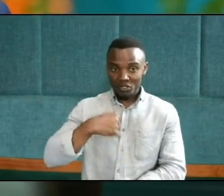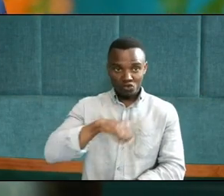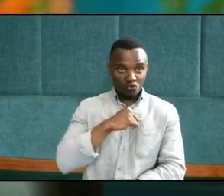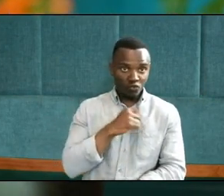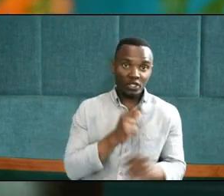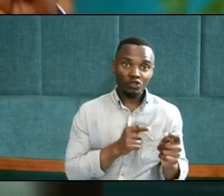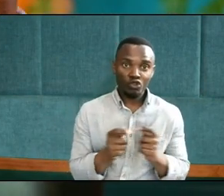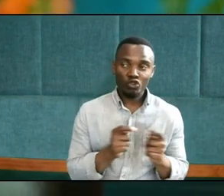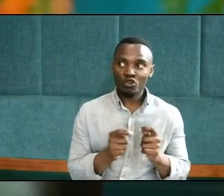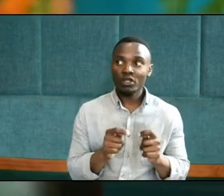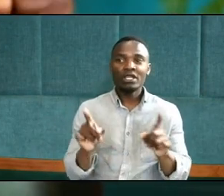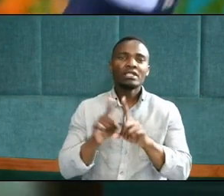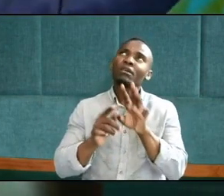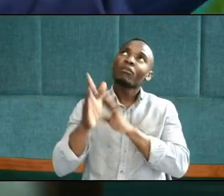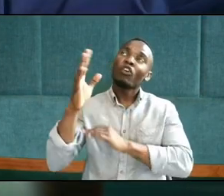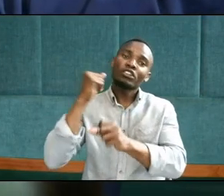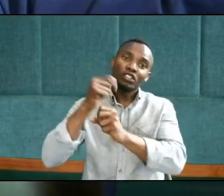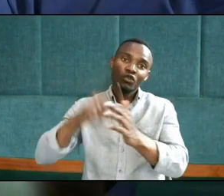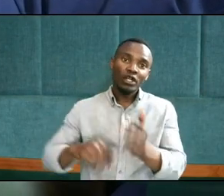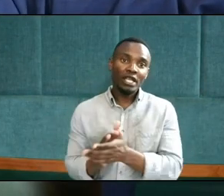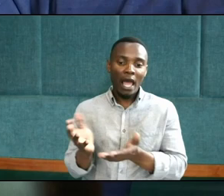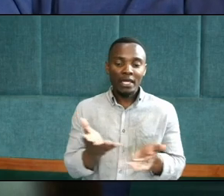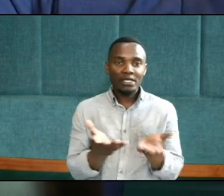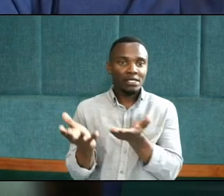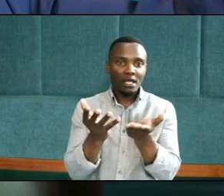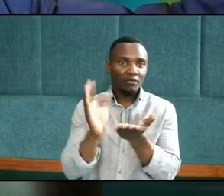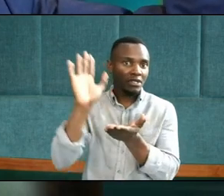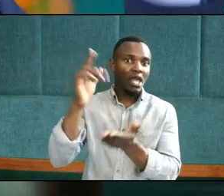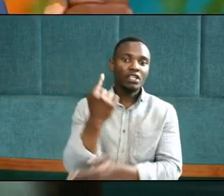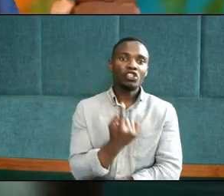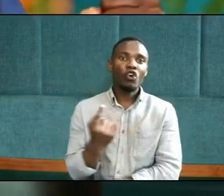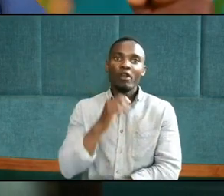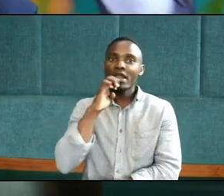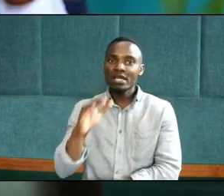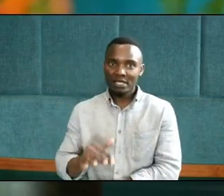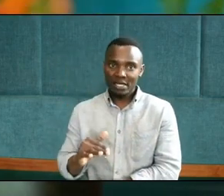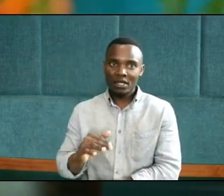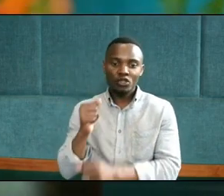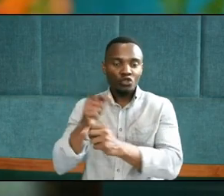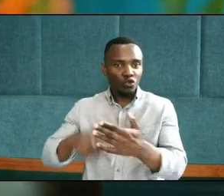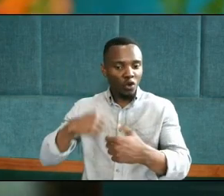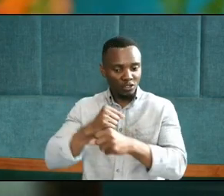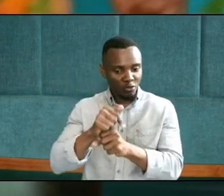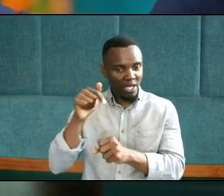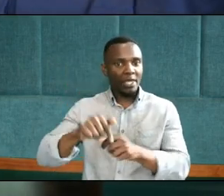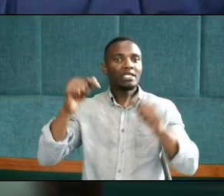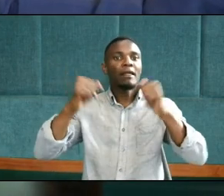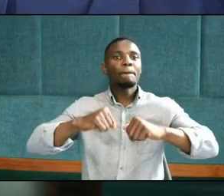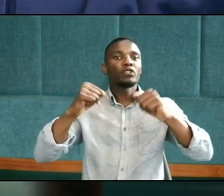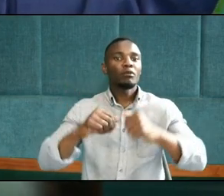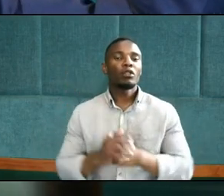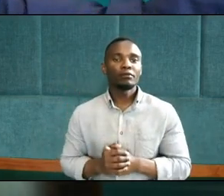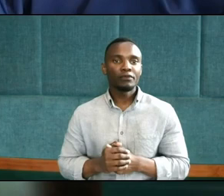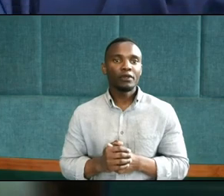so that he chose to sacrifice his only son to make this happen, to make this possible. He gave up his